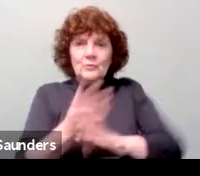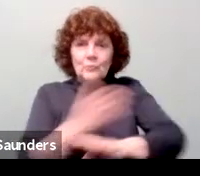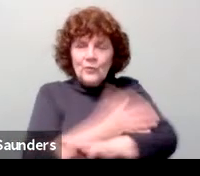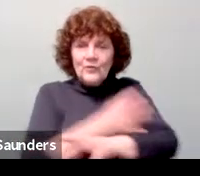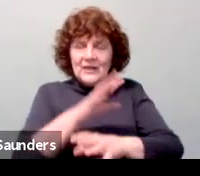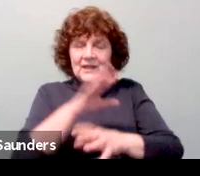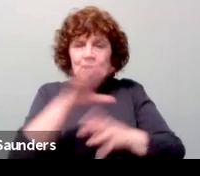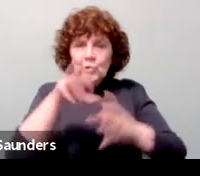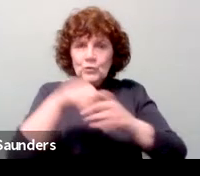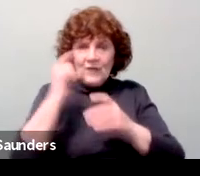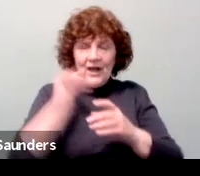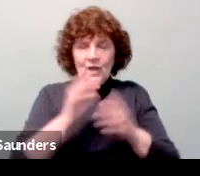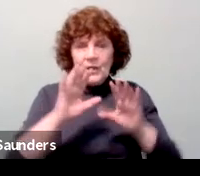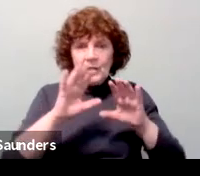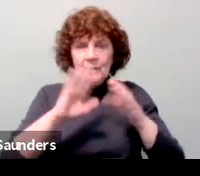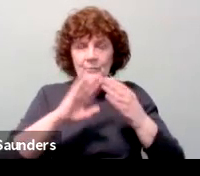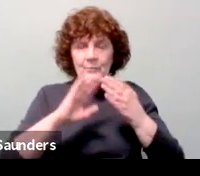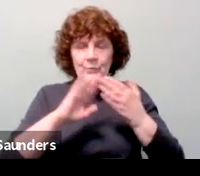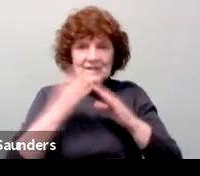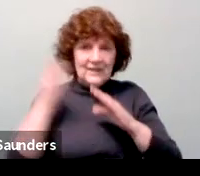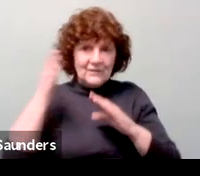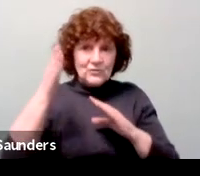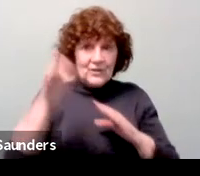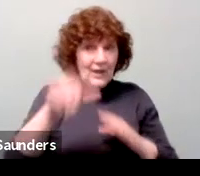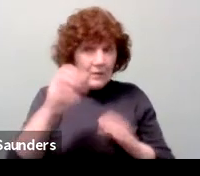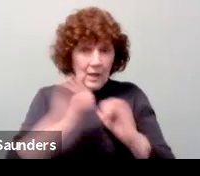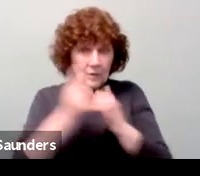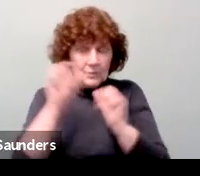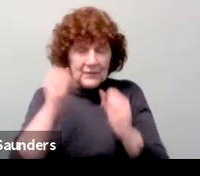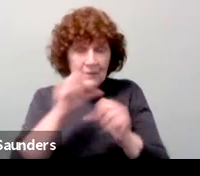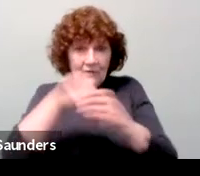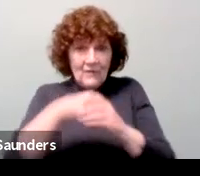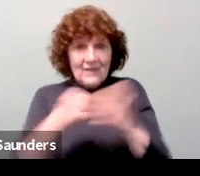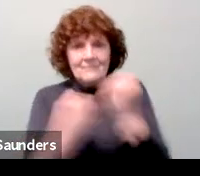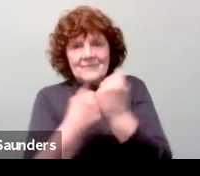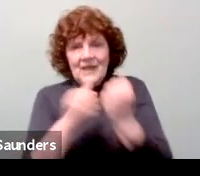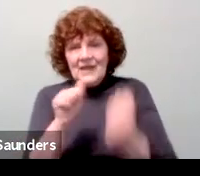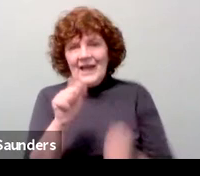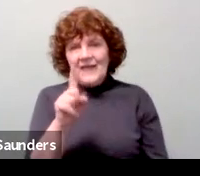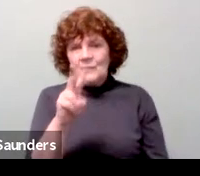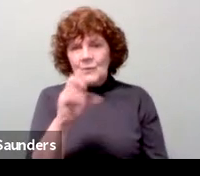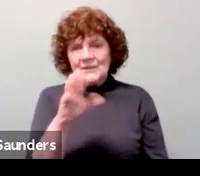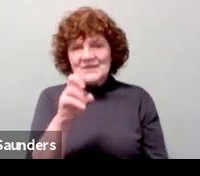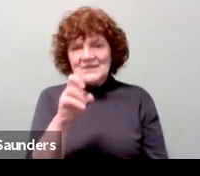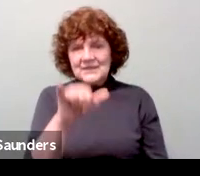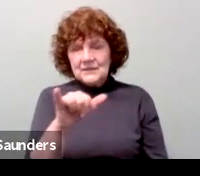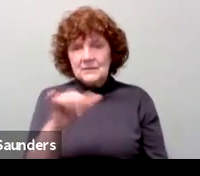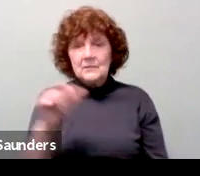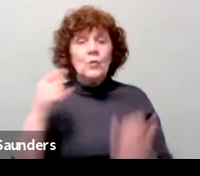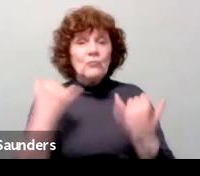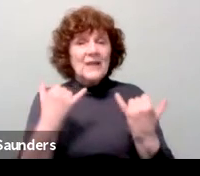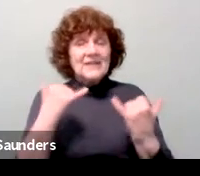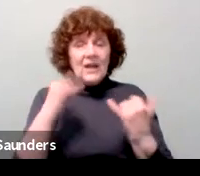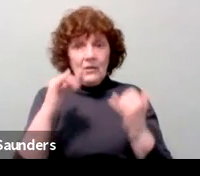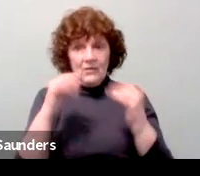forward. Another way you can get involved is through advocacy. As the House weighs in on the COVID relief bill this